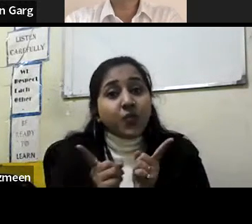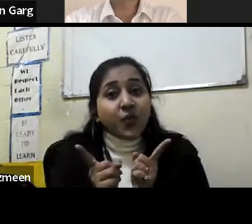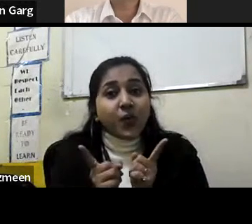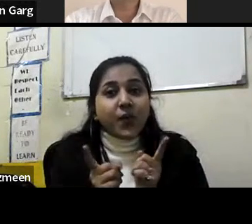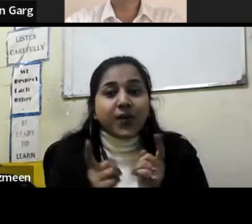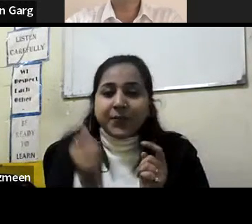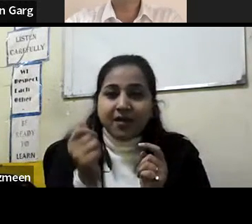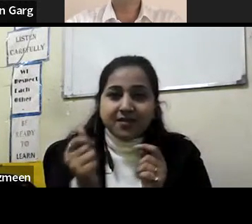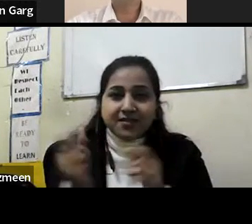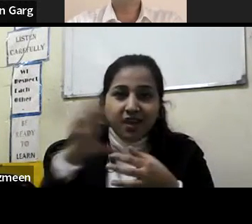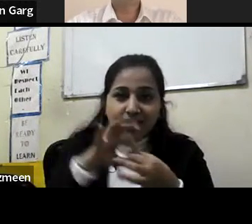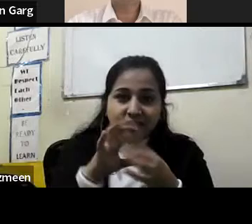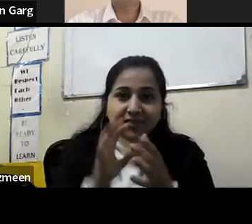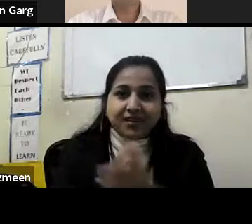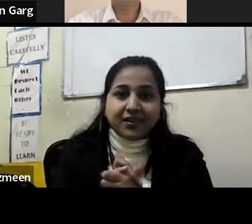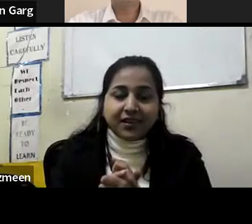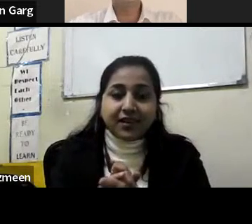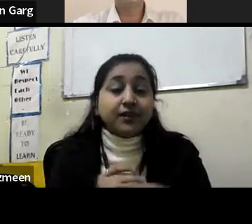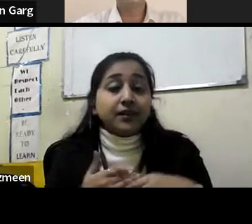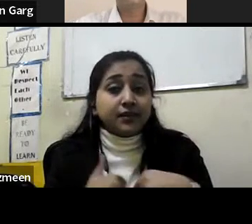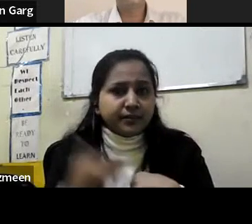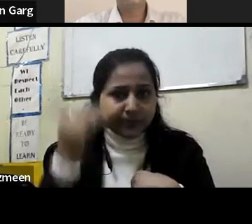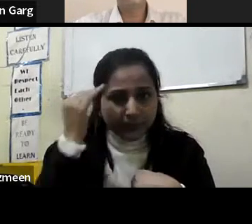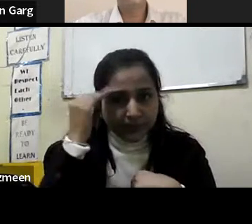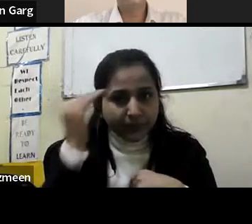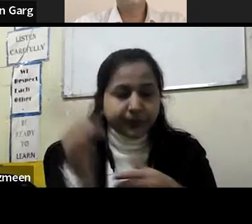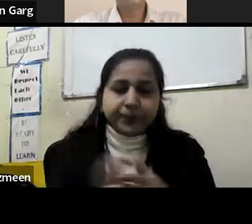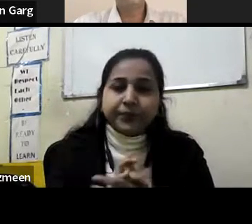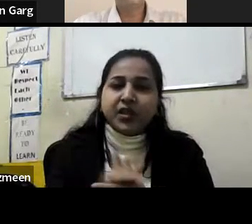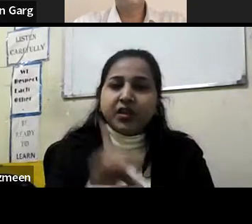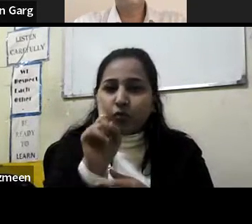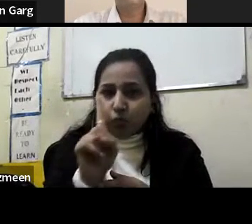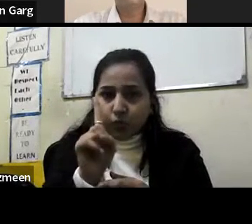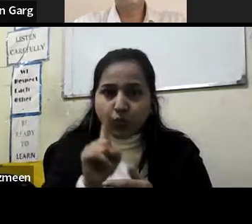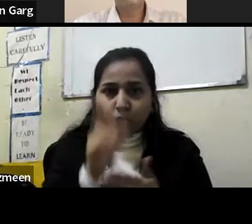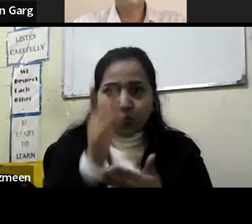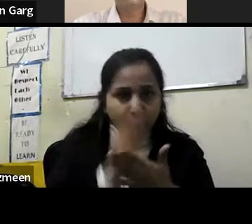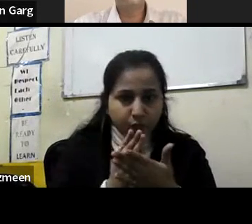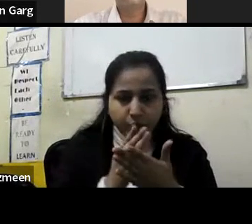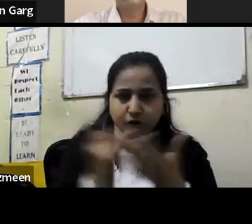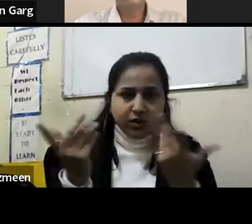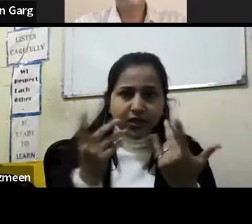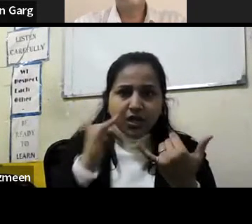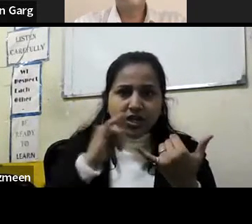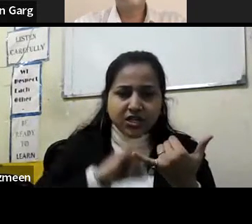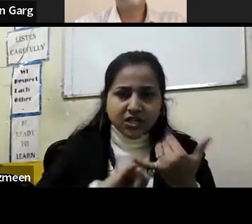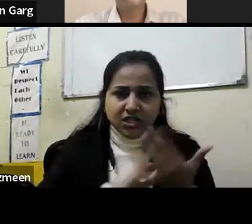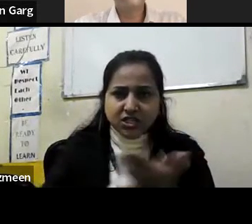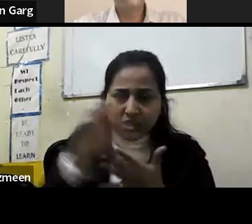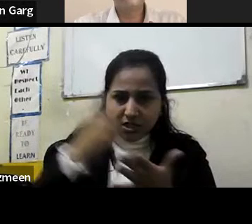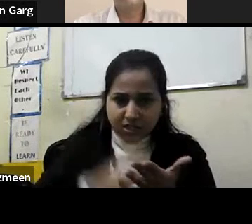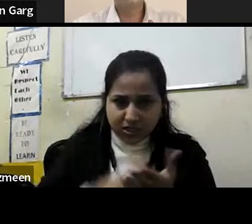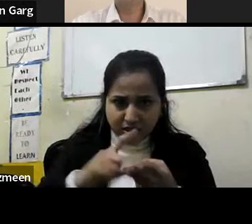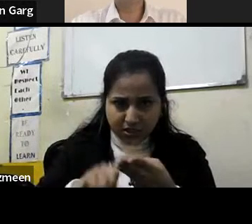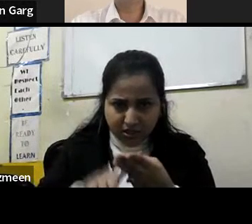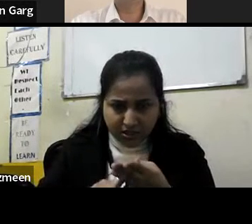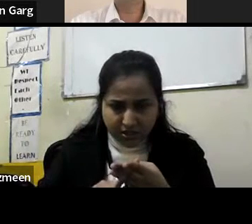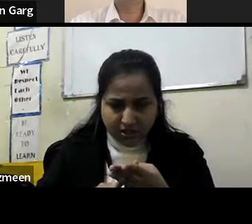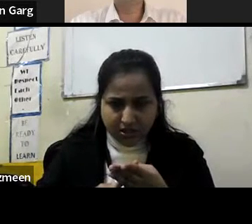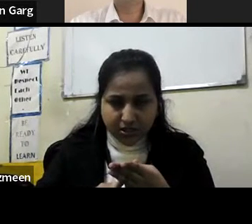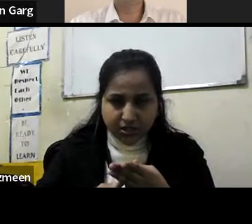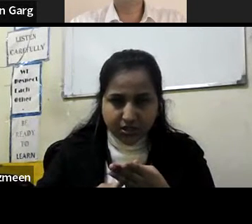And, so I know one of the things we're doing with Shri, the Himalayan thing is